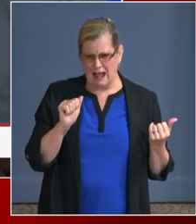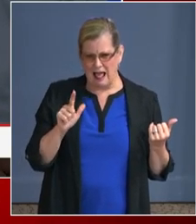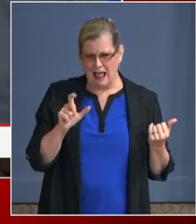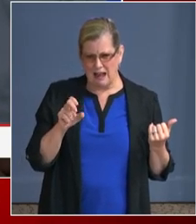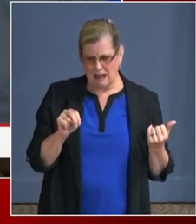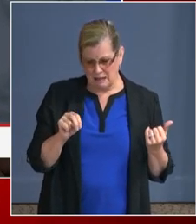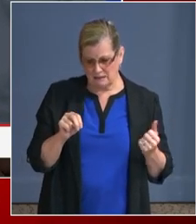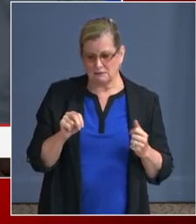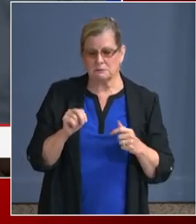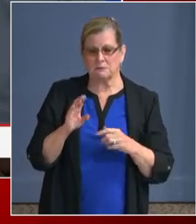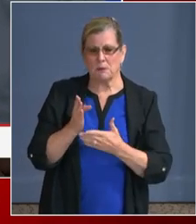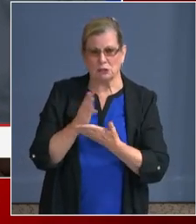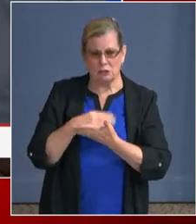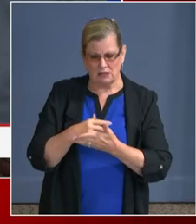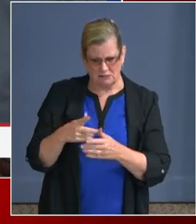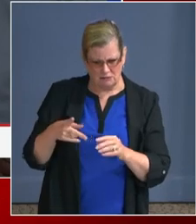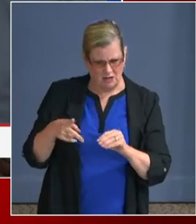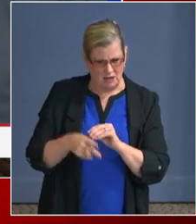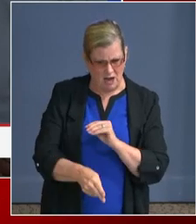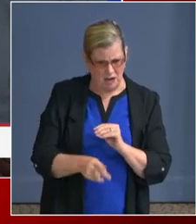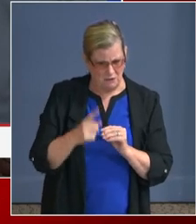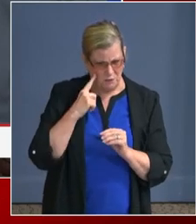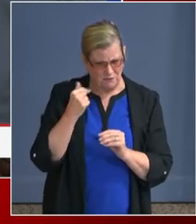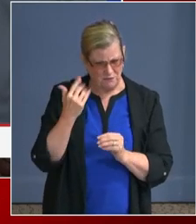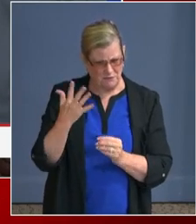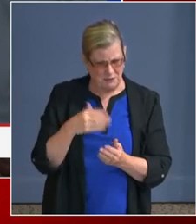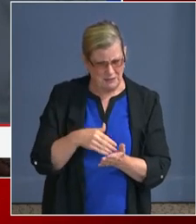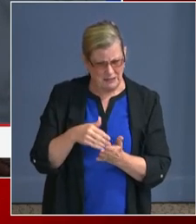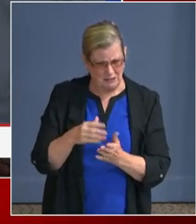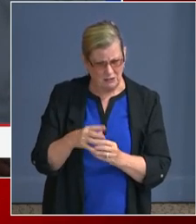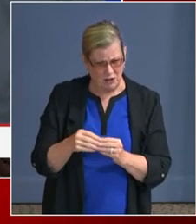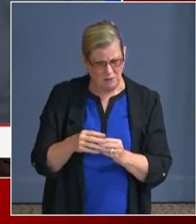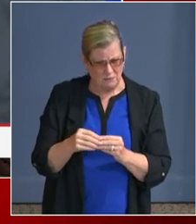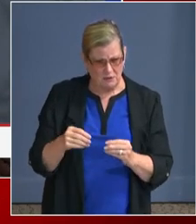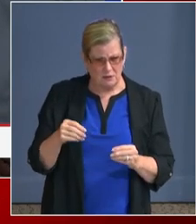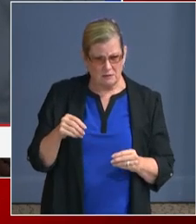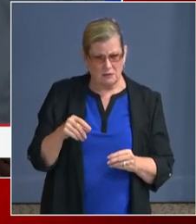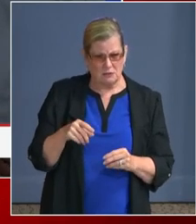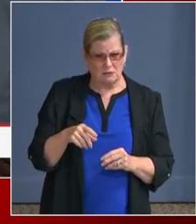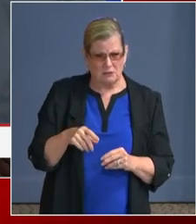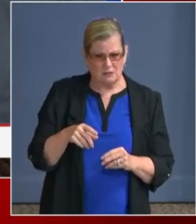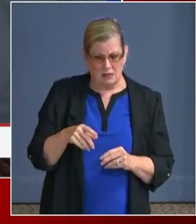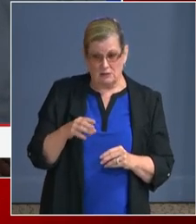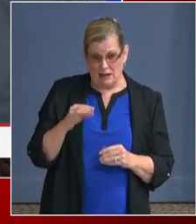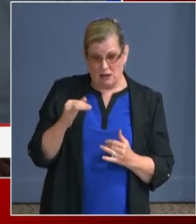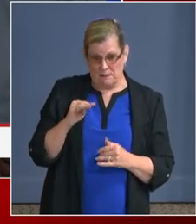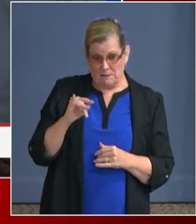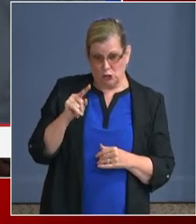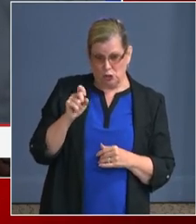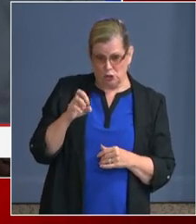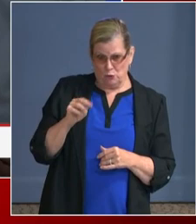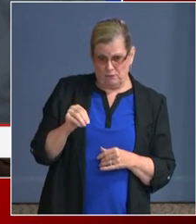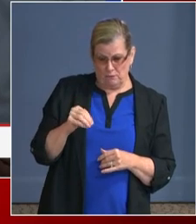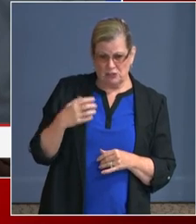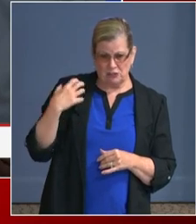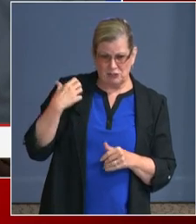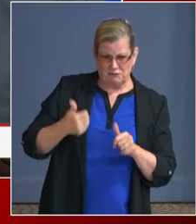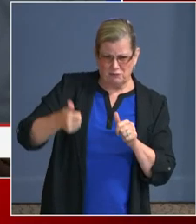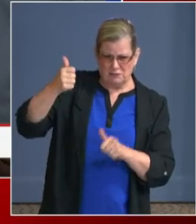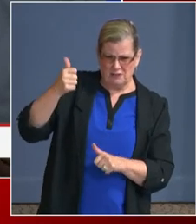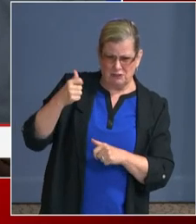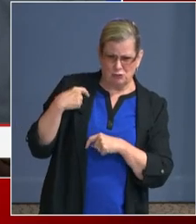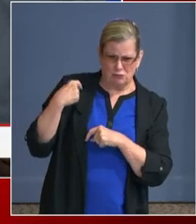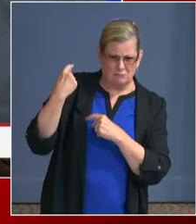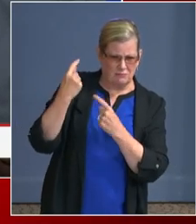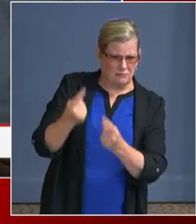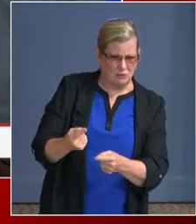budget. And he also wants to retroactively put a term limit on the chief of police job. This has traditionally been the chief